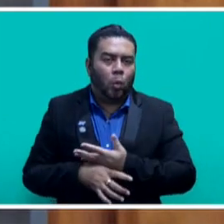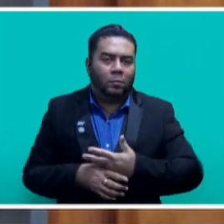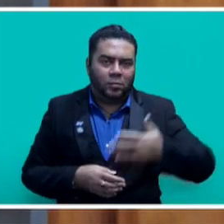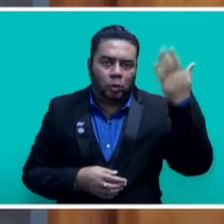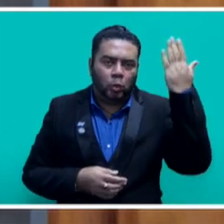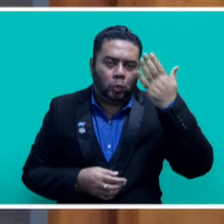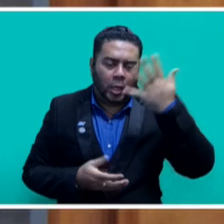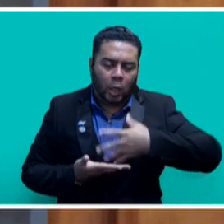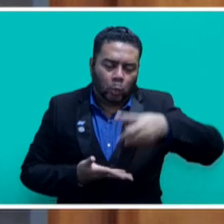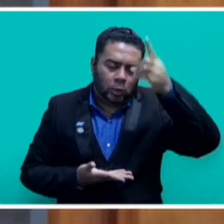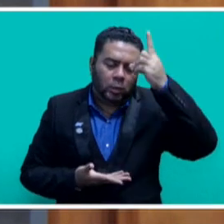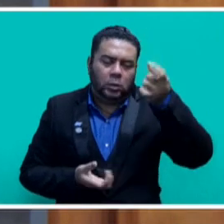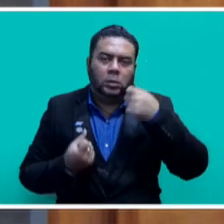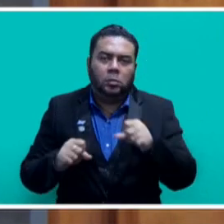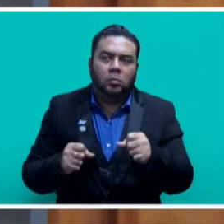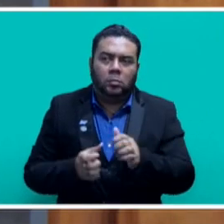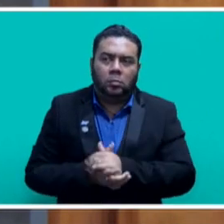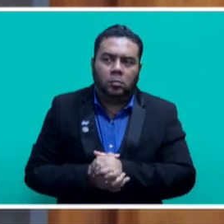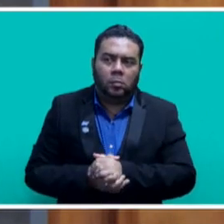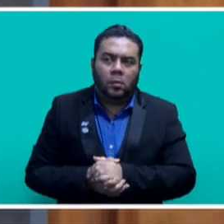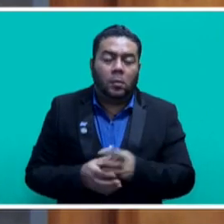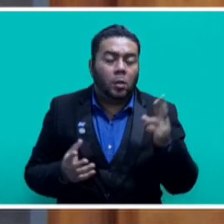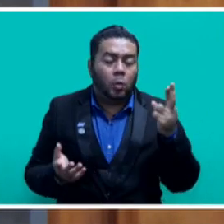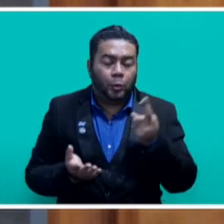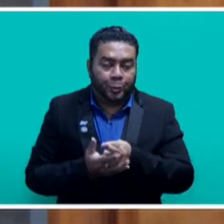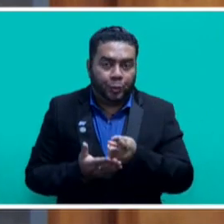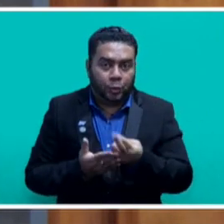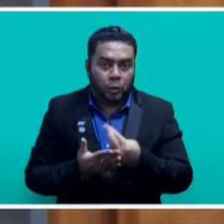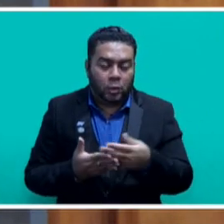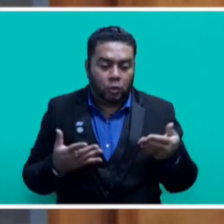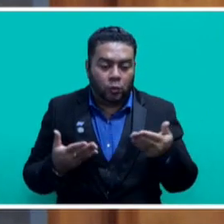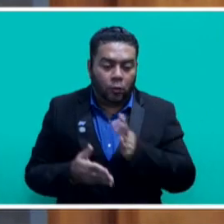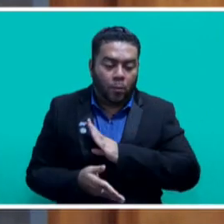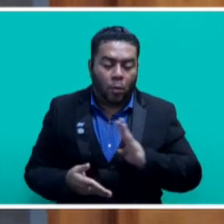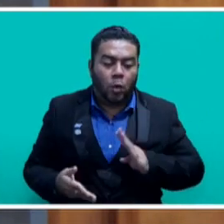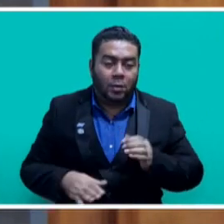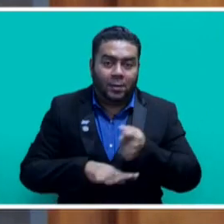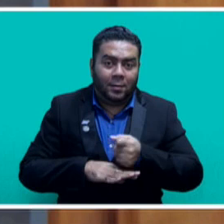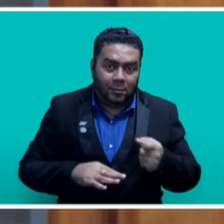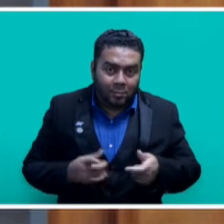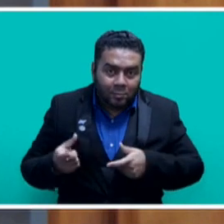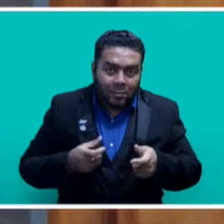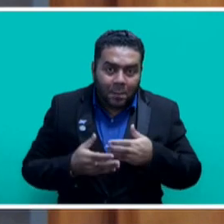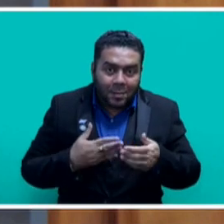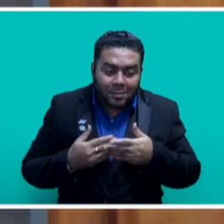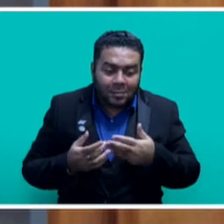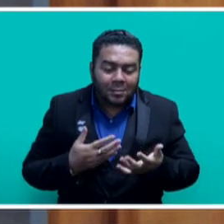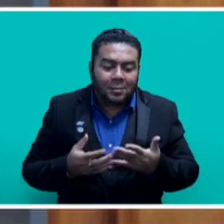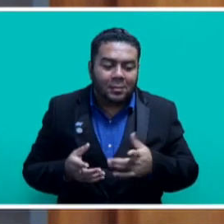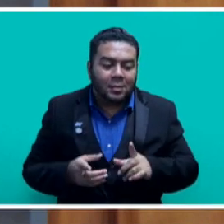of our education system. The reintroduction of Board of Governors in government schools ensure